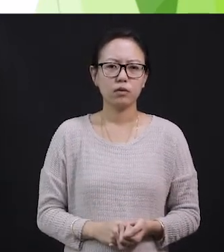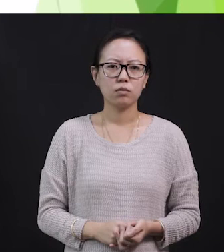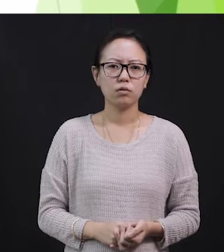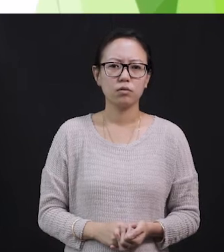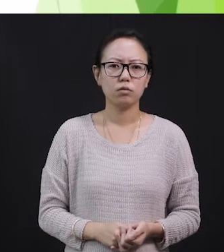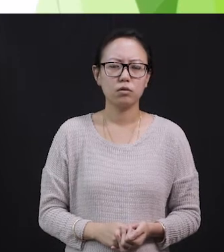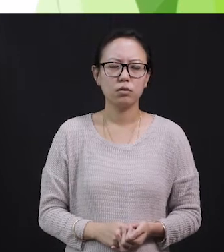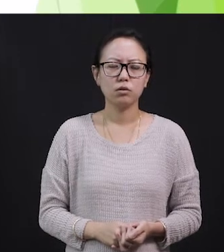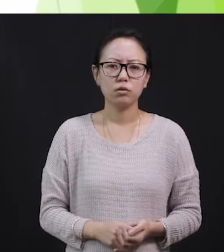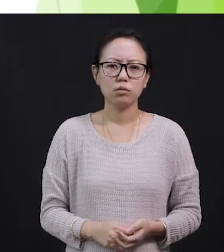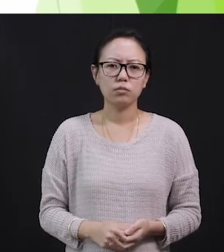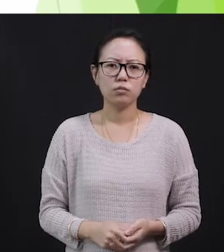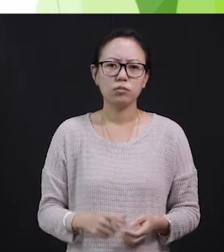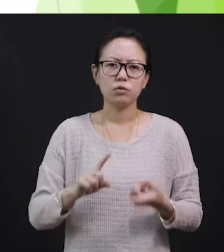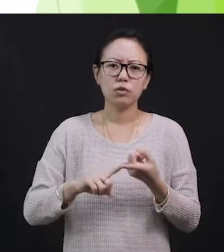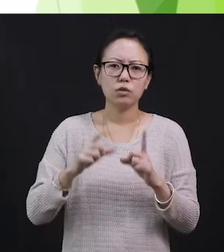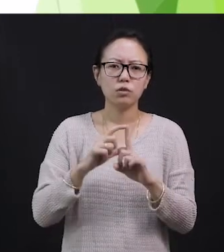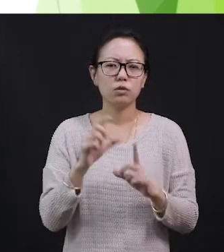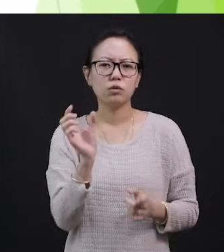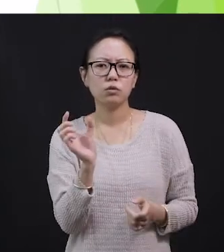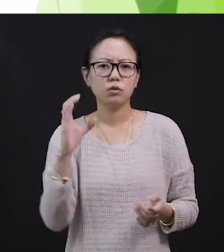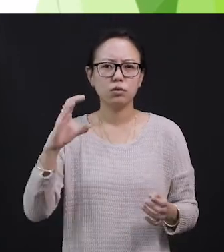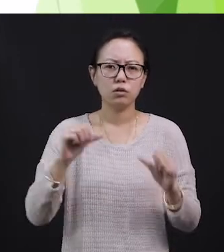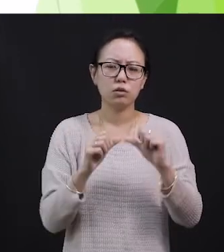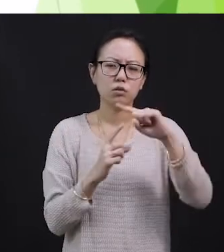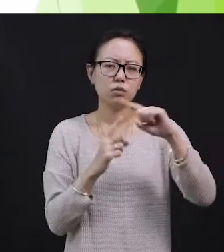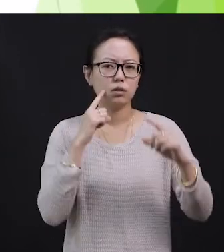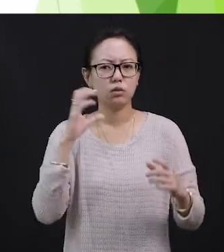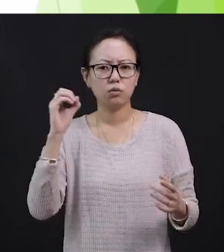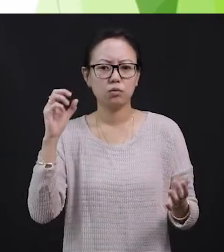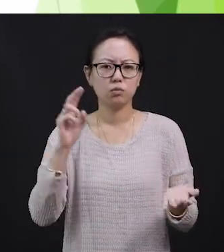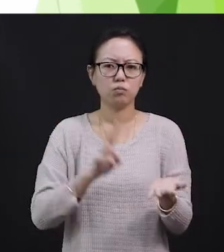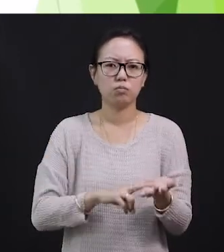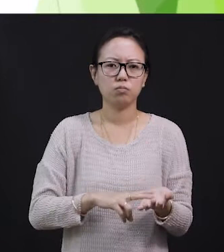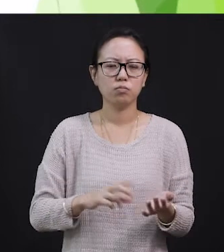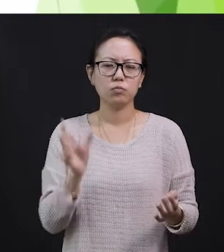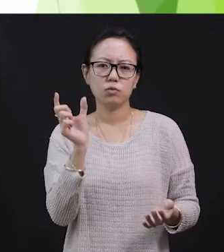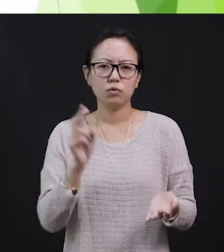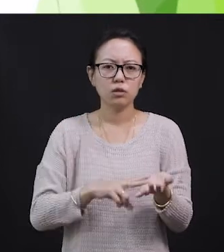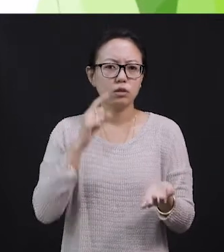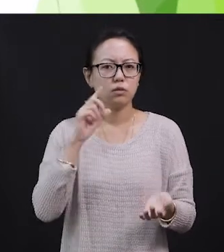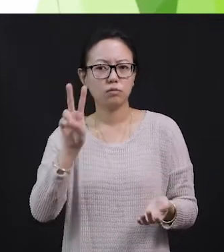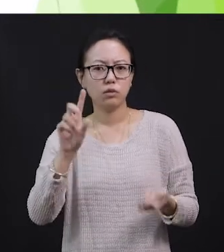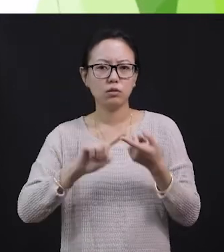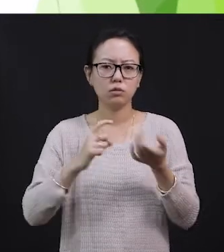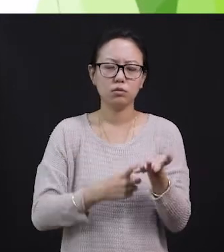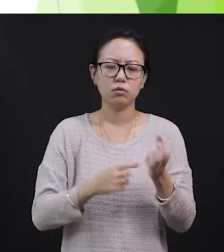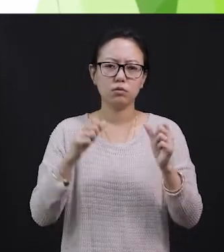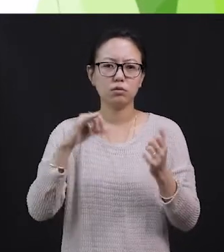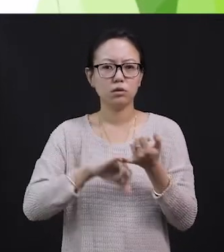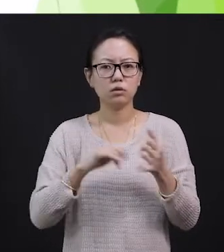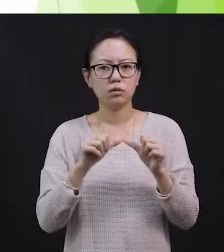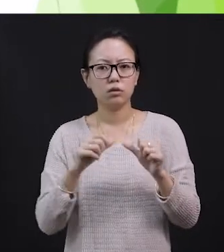Sanskrit that we learned. Education was not universal. It was only about